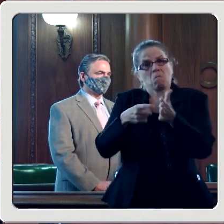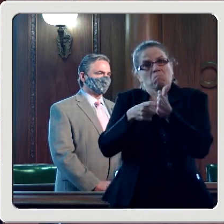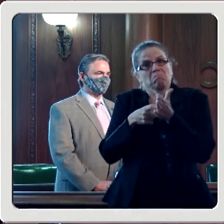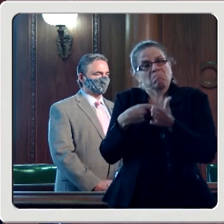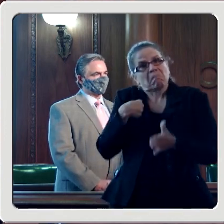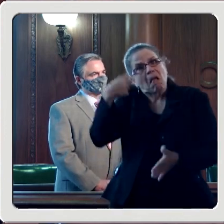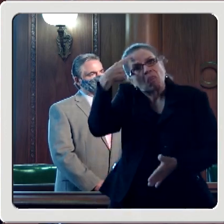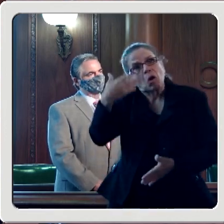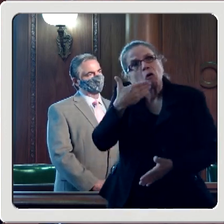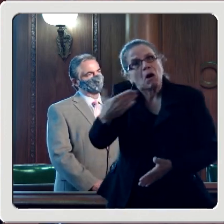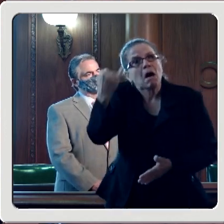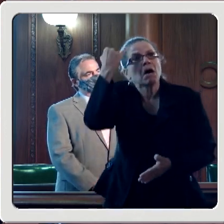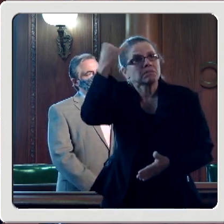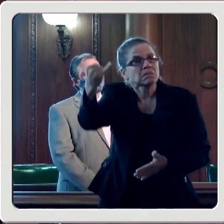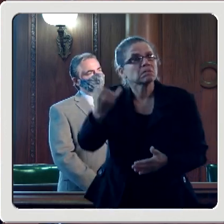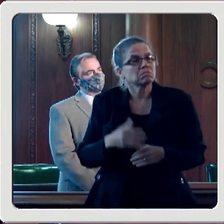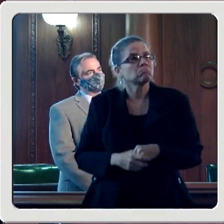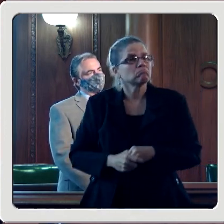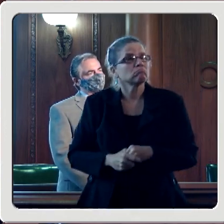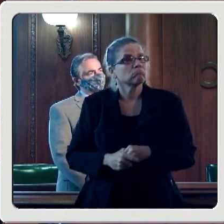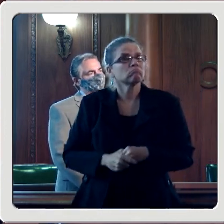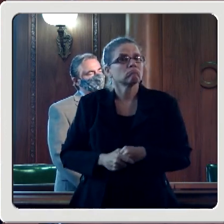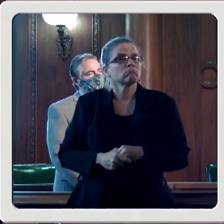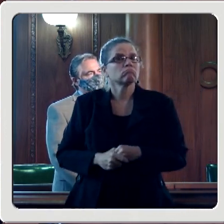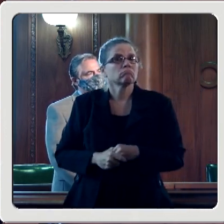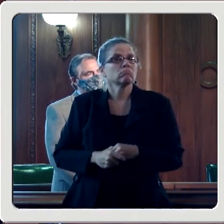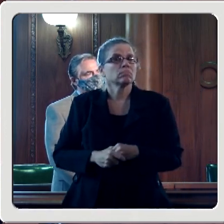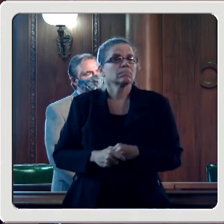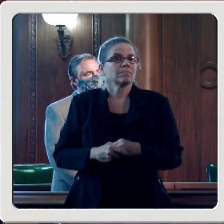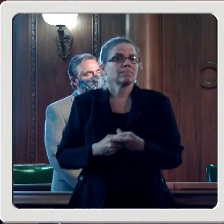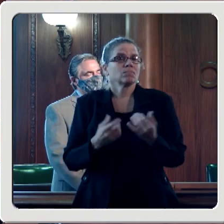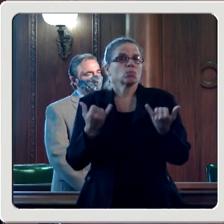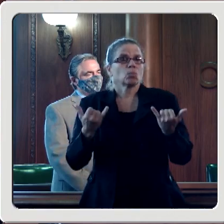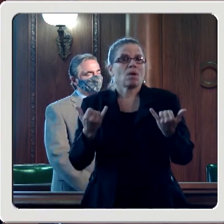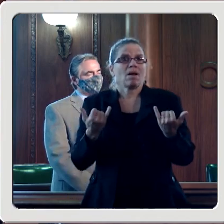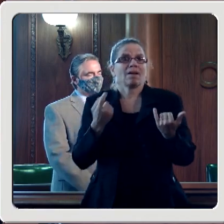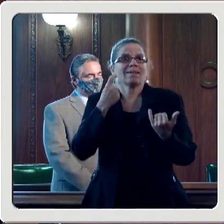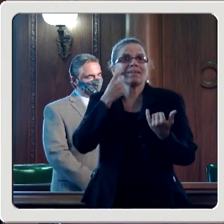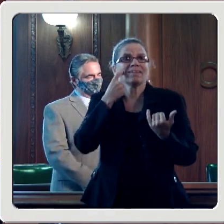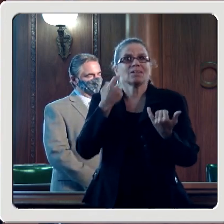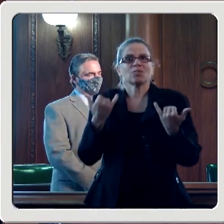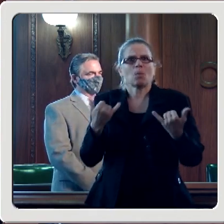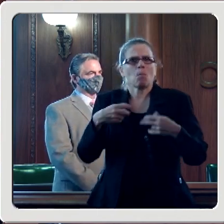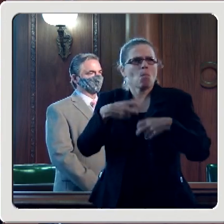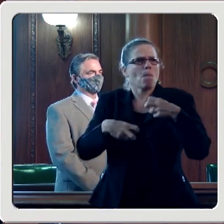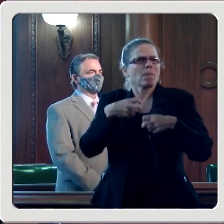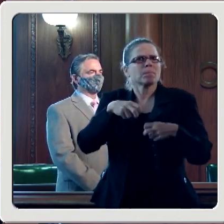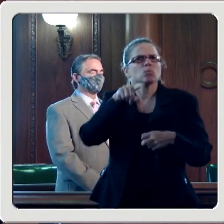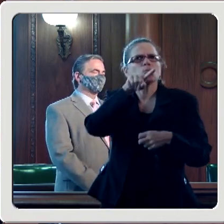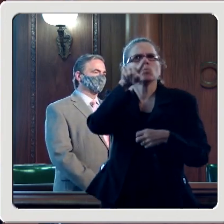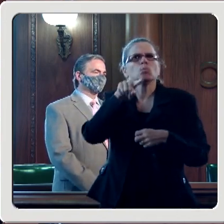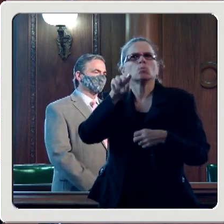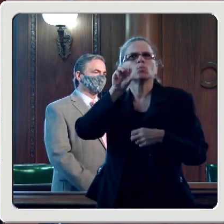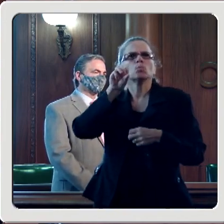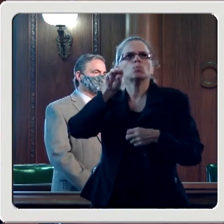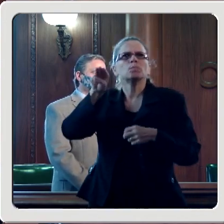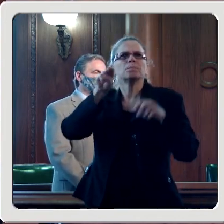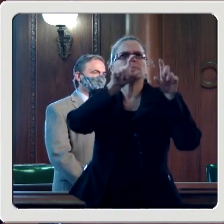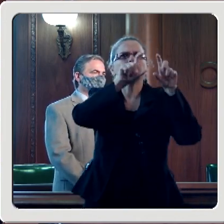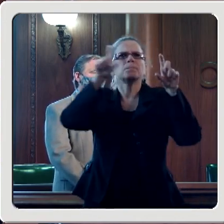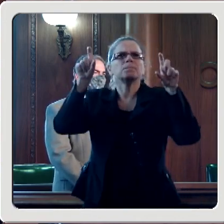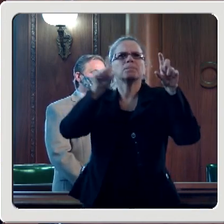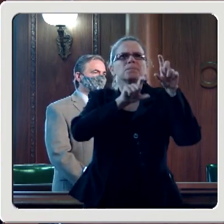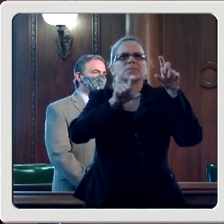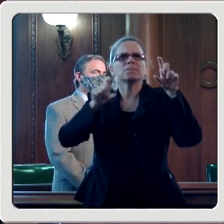PD today with some issues with Zoom, but we worked through those issues and got everyone going, and we're off to a very, very good